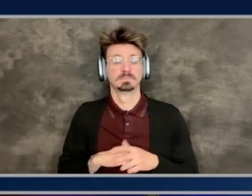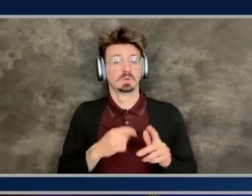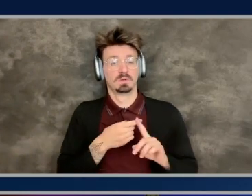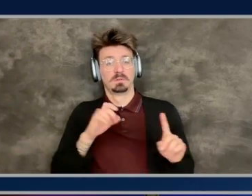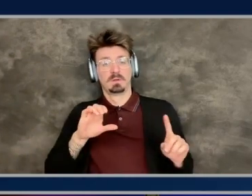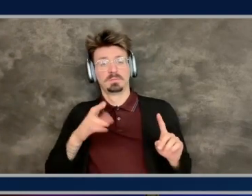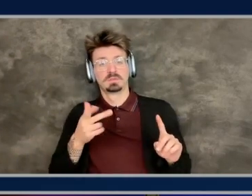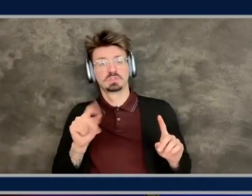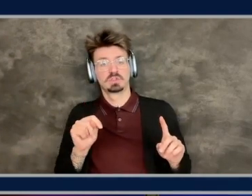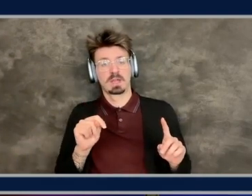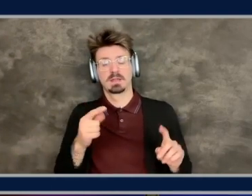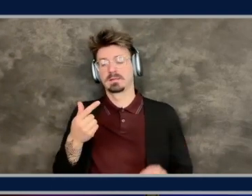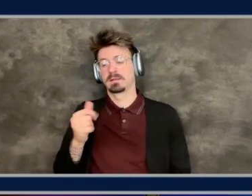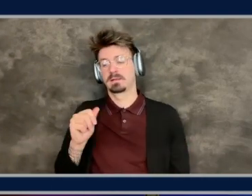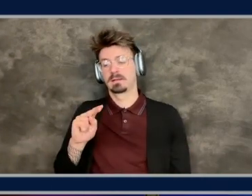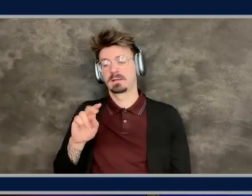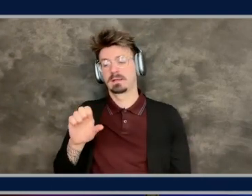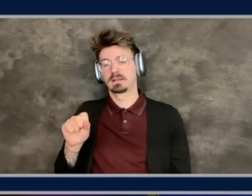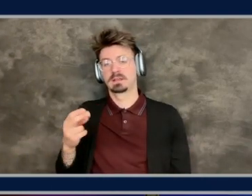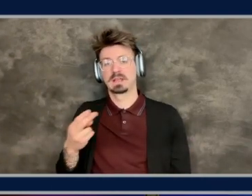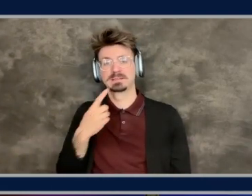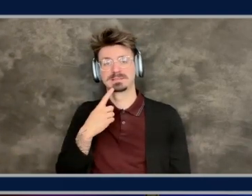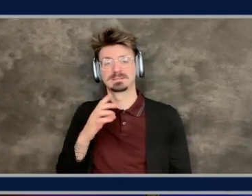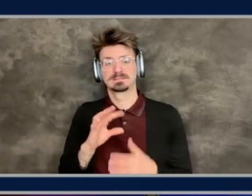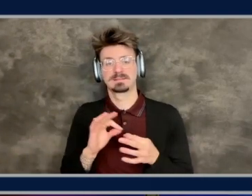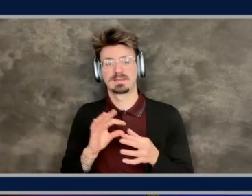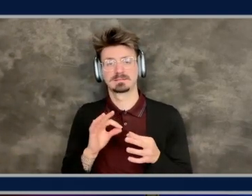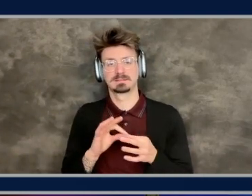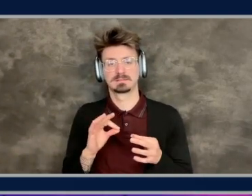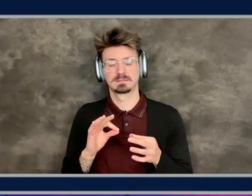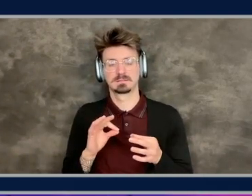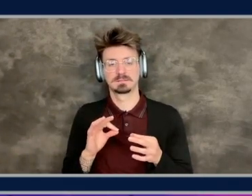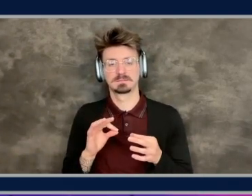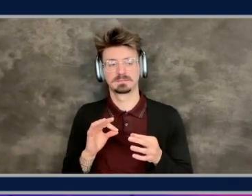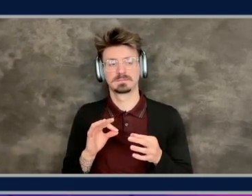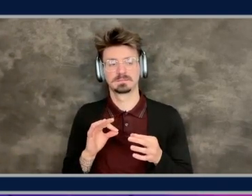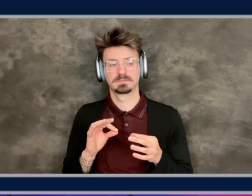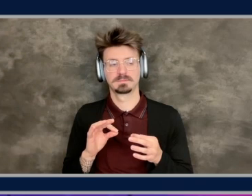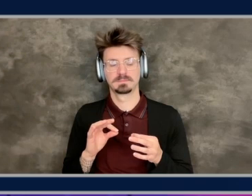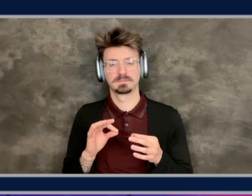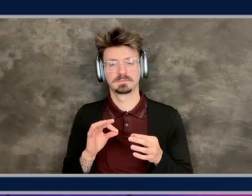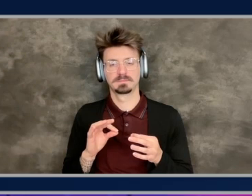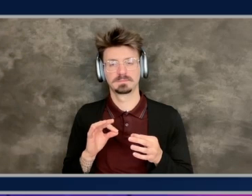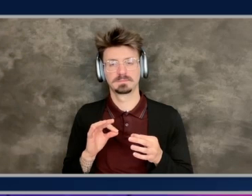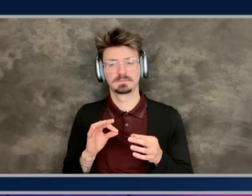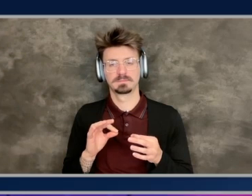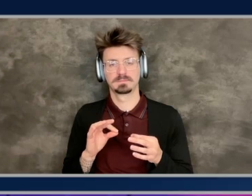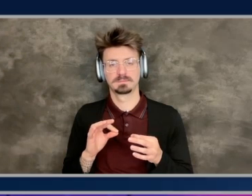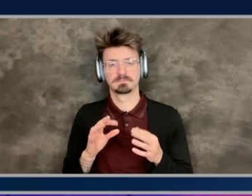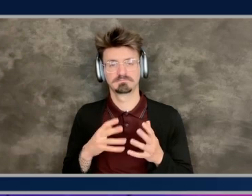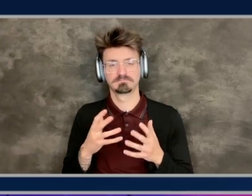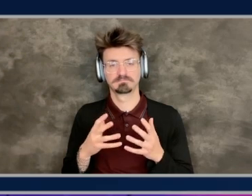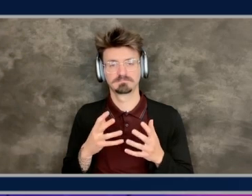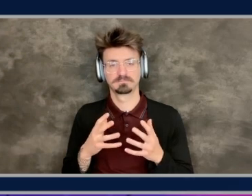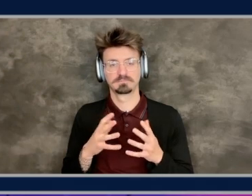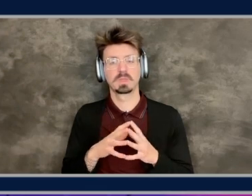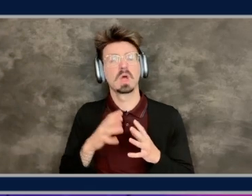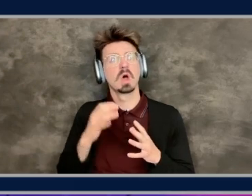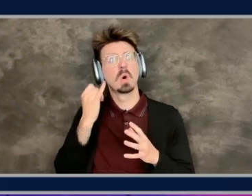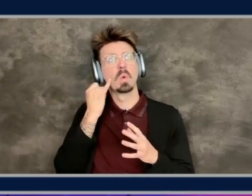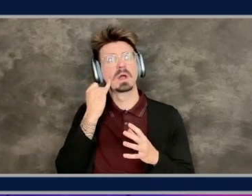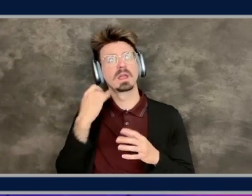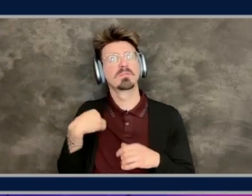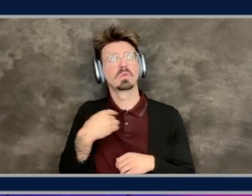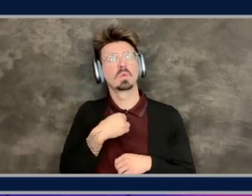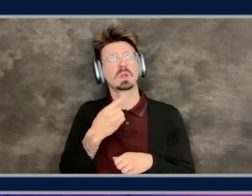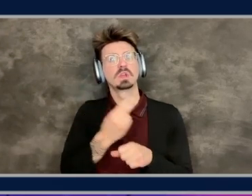the chat saying he's thinking about just what if when we get to the typing in, what if we type in and we just use serverless and not worry about all this stuff? So